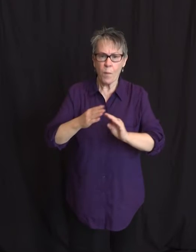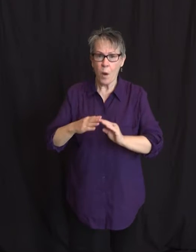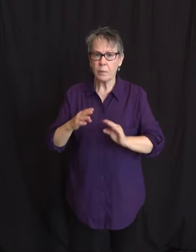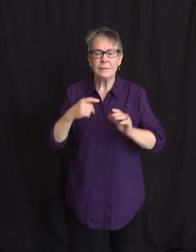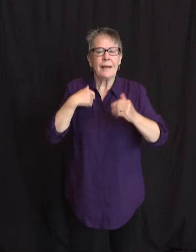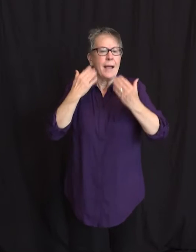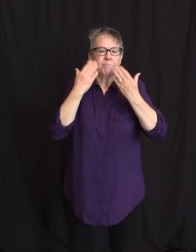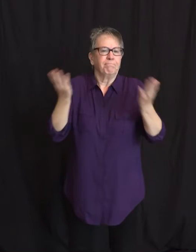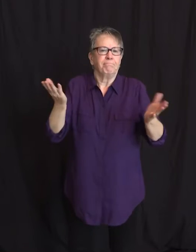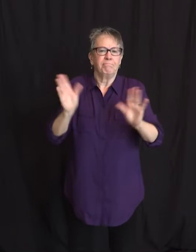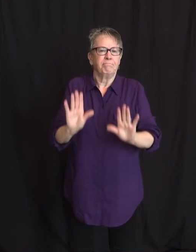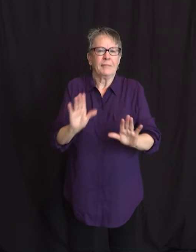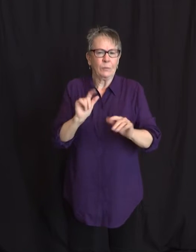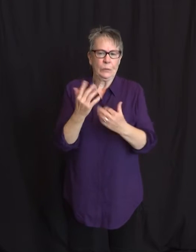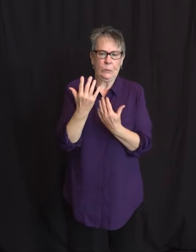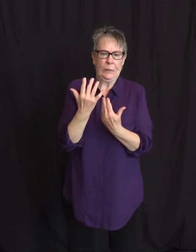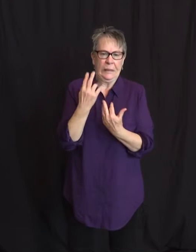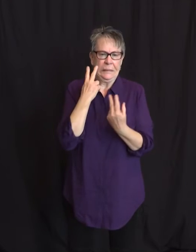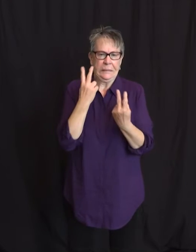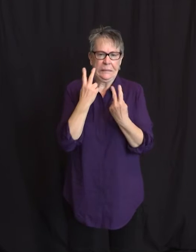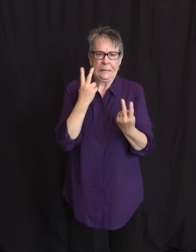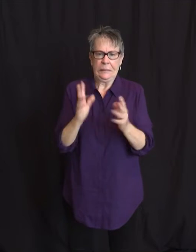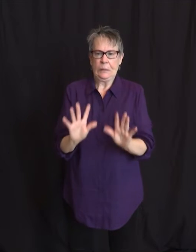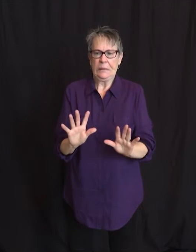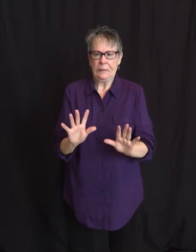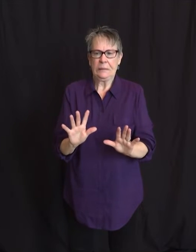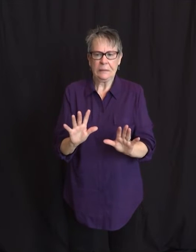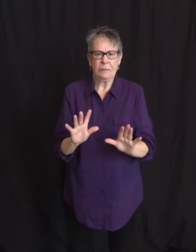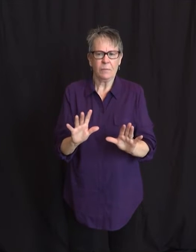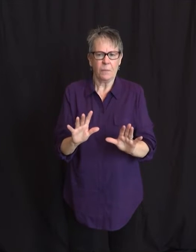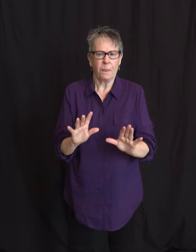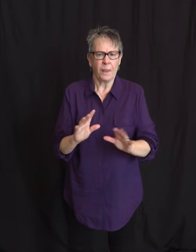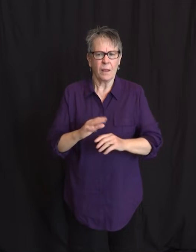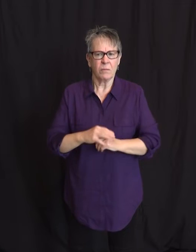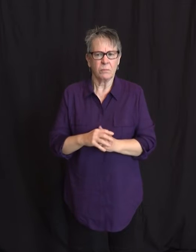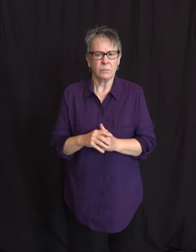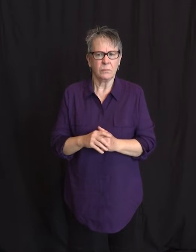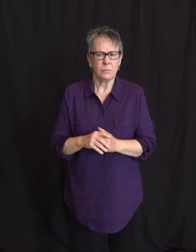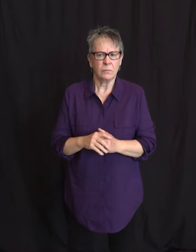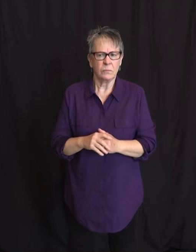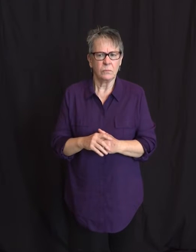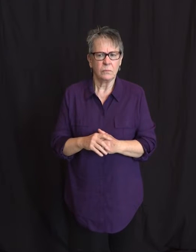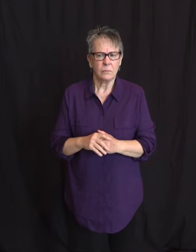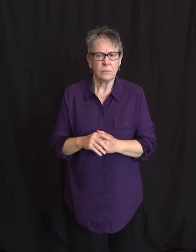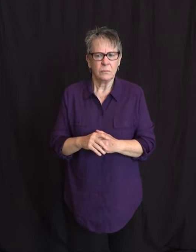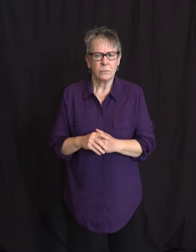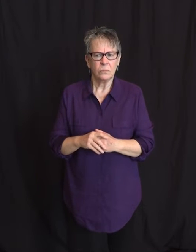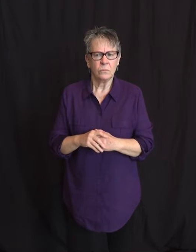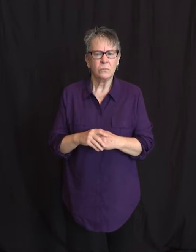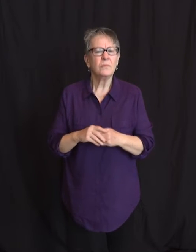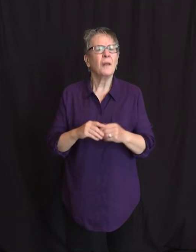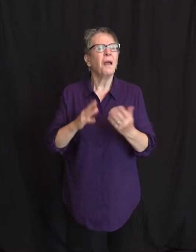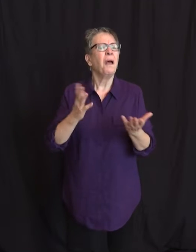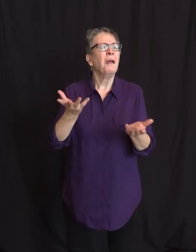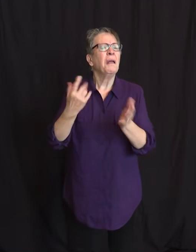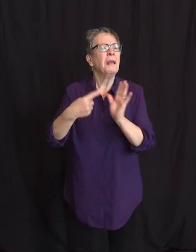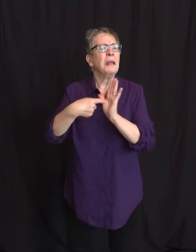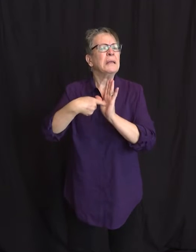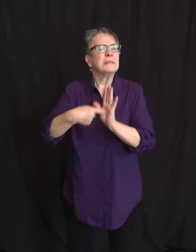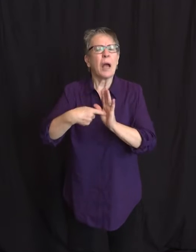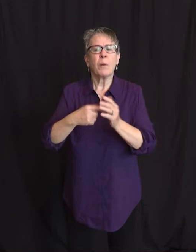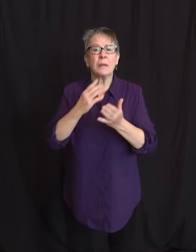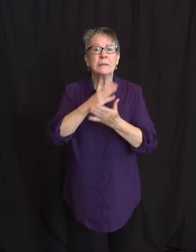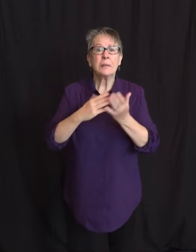it's a good example. Some counties have said, hey, wait a minute, we're less dense. We have fewer